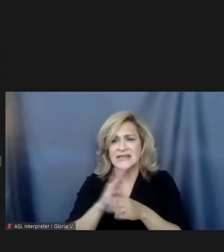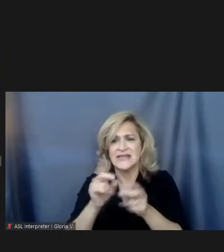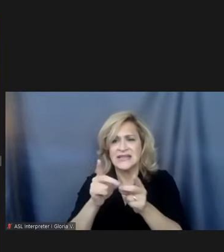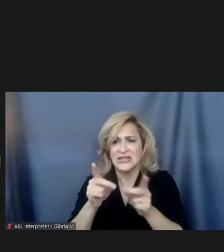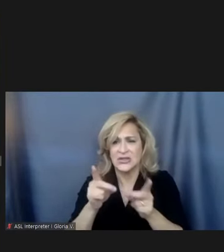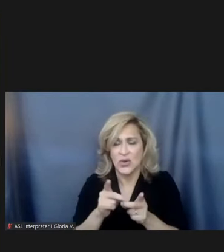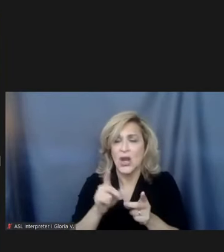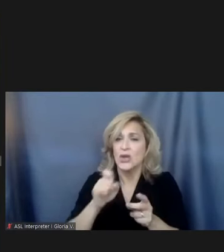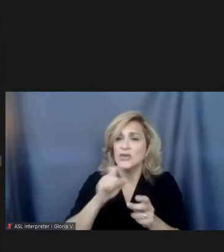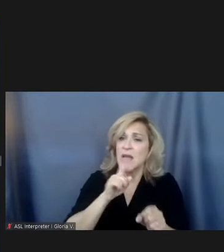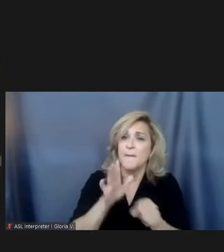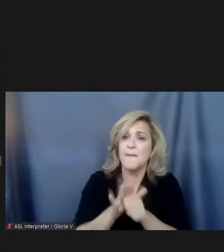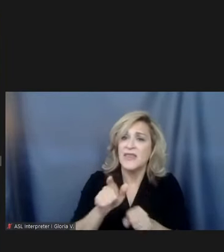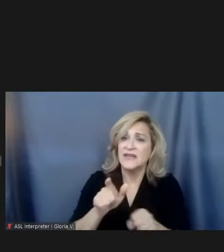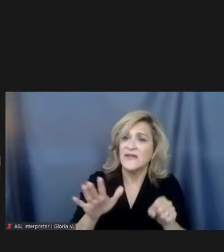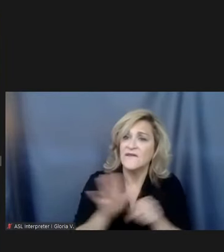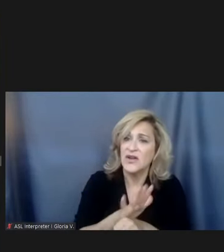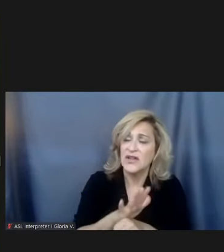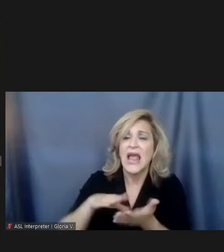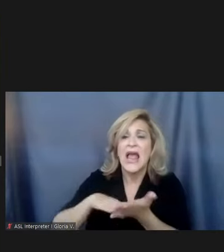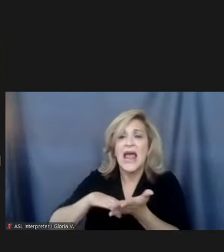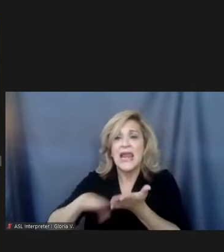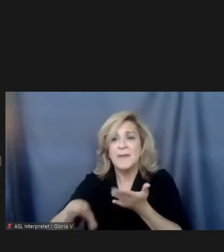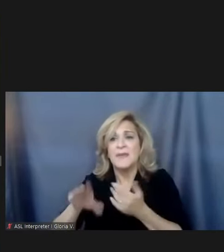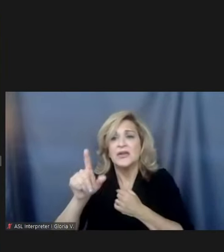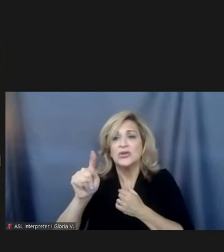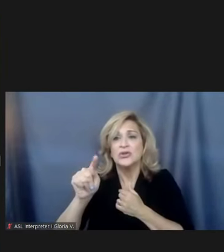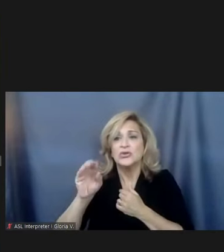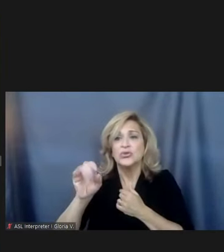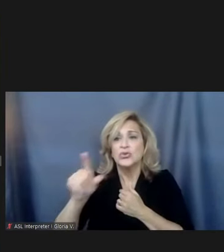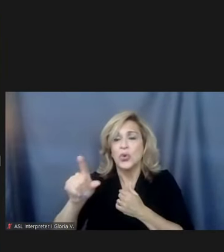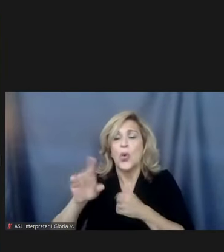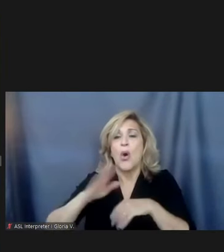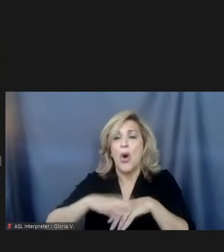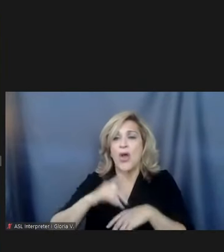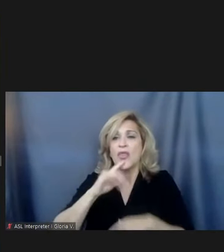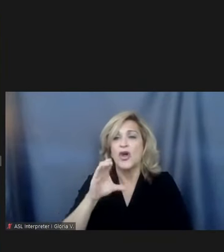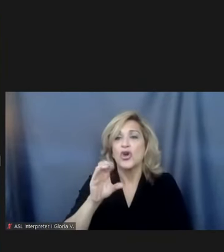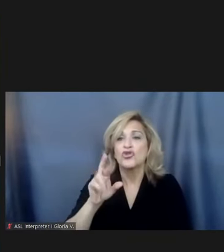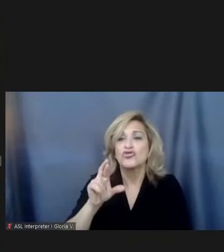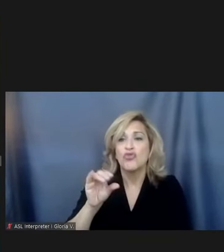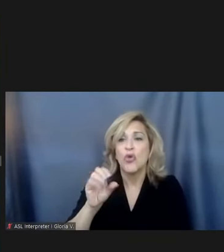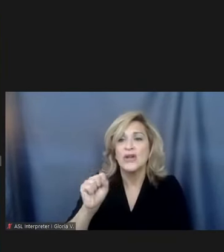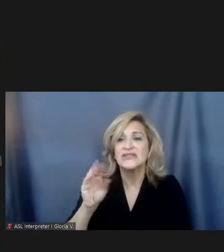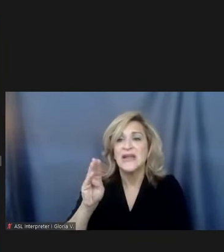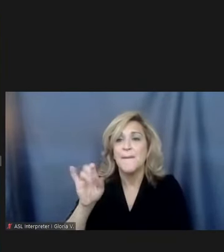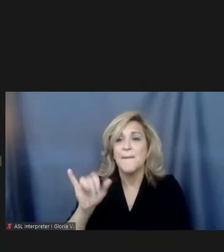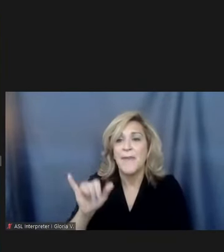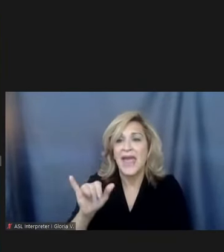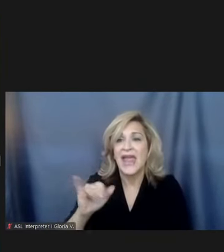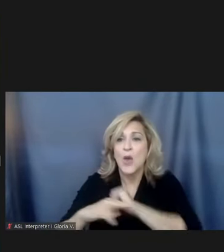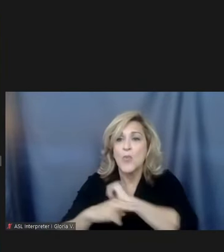fully and eliminate the toll on the Cross Bay Bridge for once and for all. Thank you for this time.